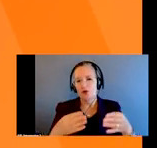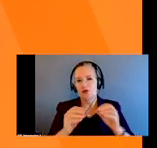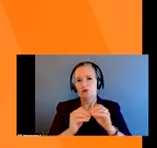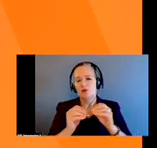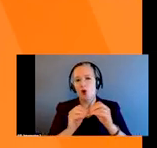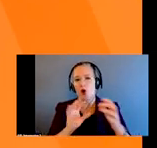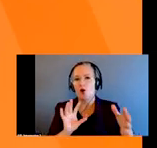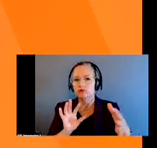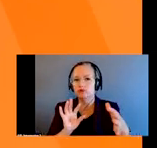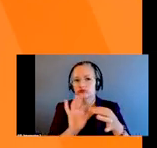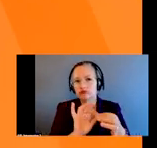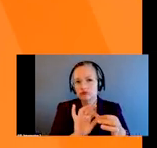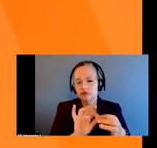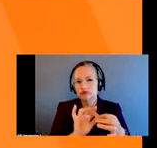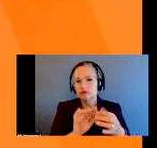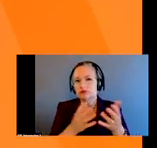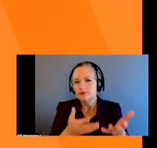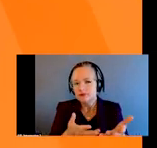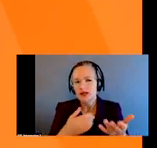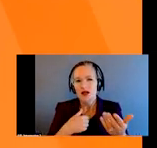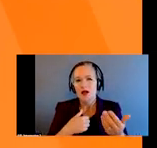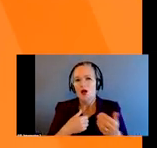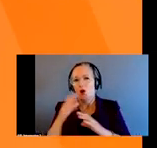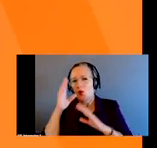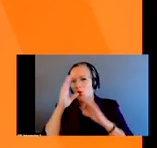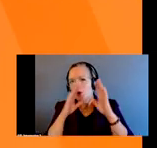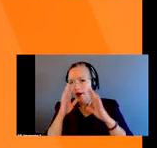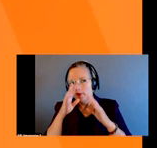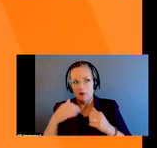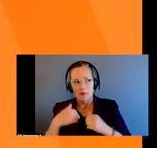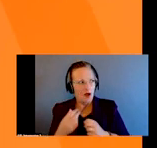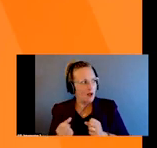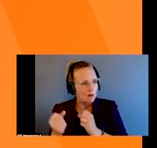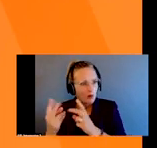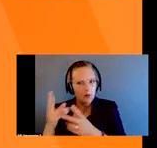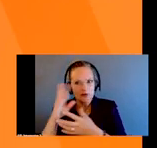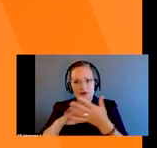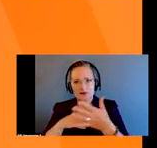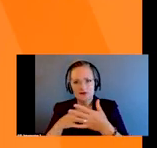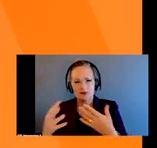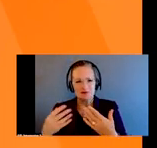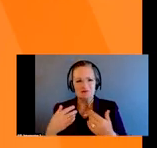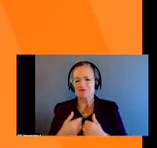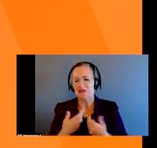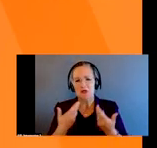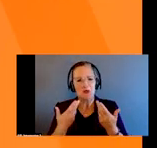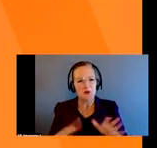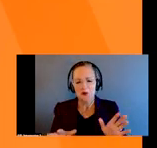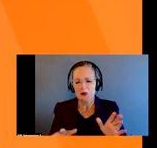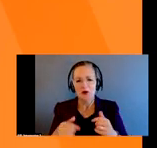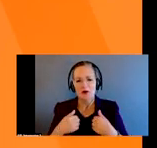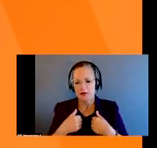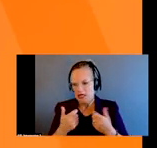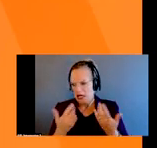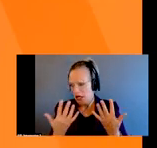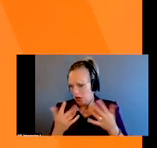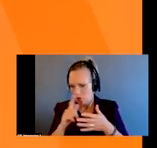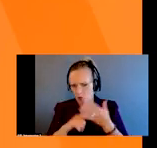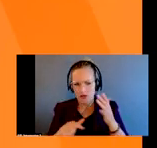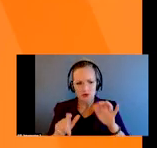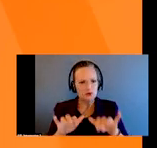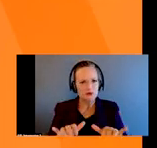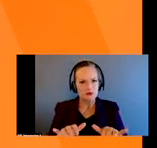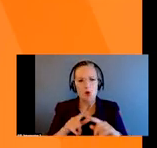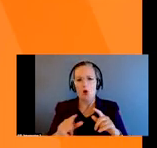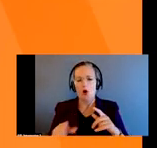I don't want to leave the media behind. I don't want to have to worry about what my posting schedule is going to be, or if I've going to have the right words, or if I need a graphic